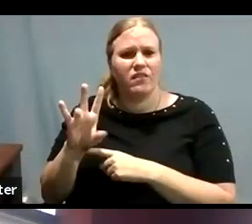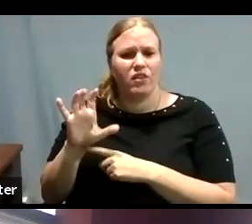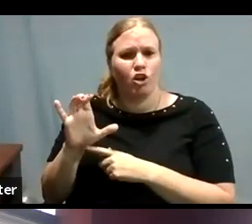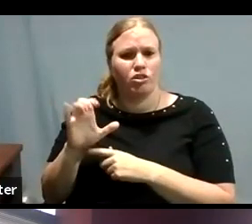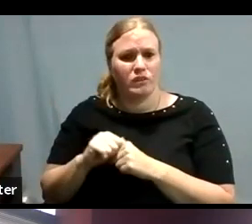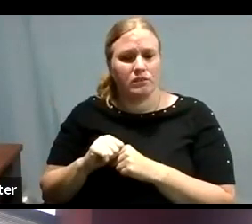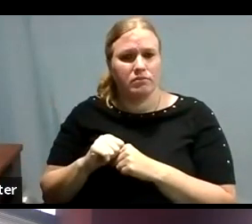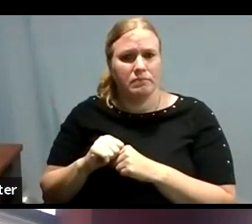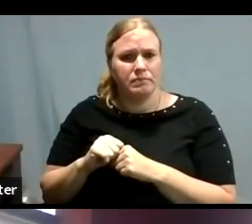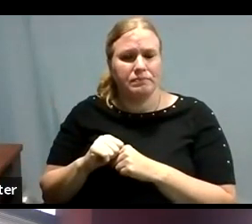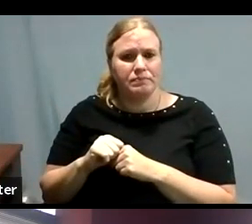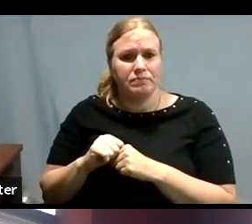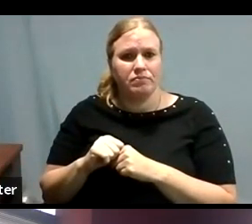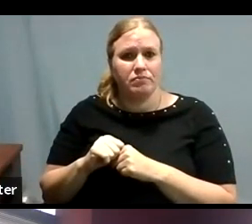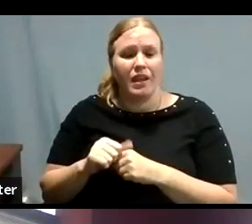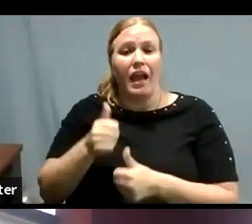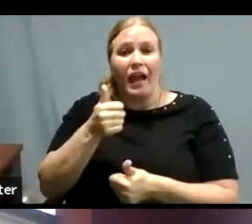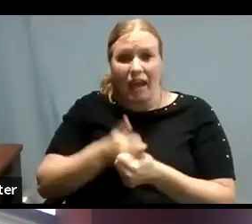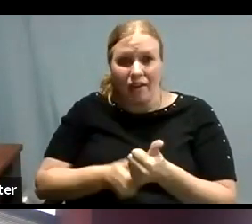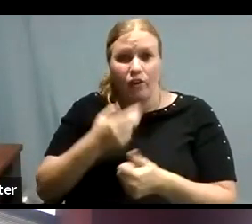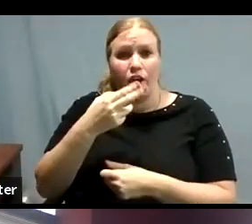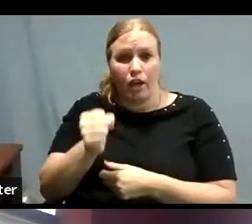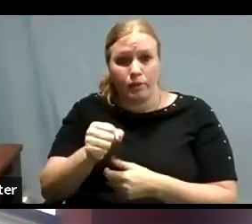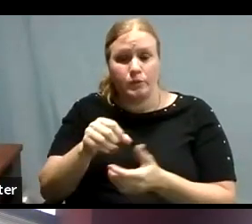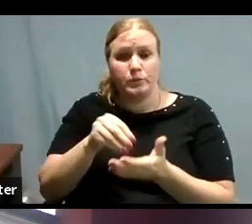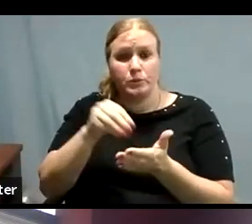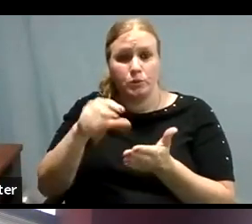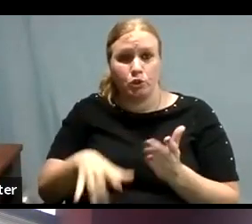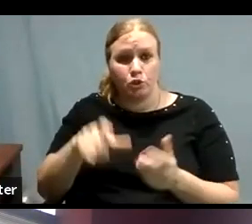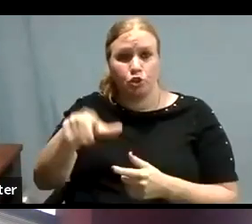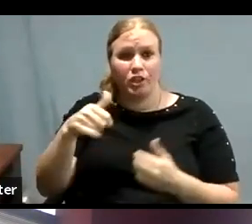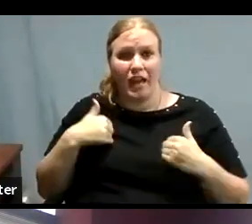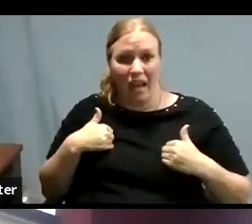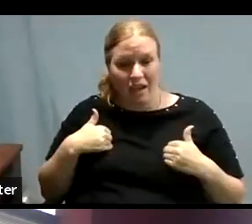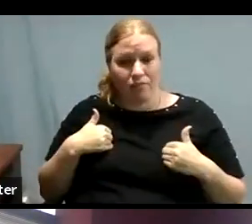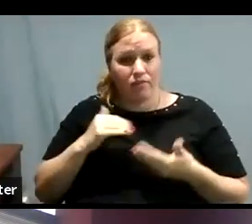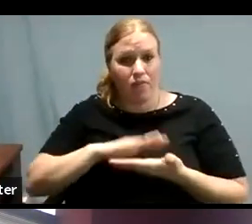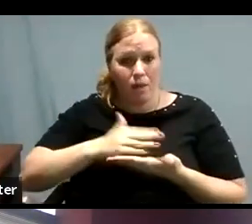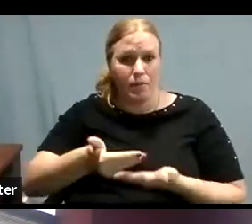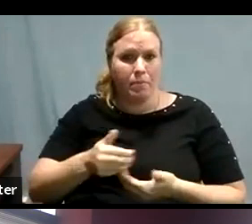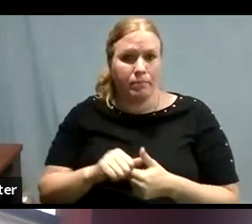that every high school student has an adequate laptop.